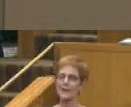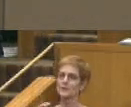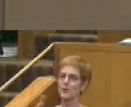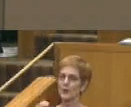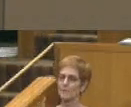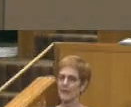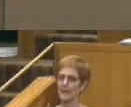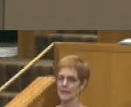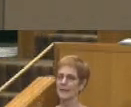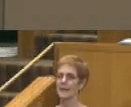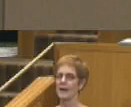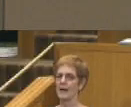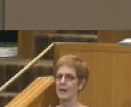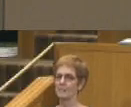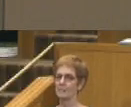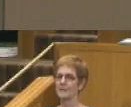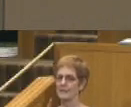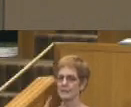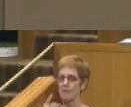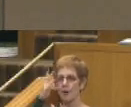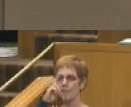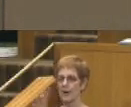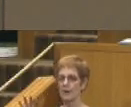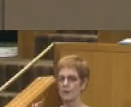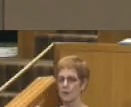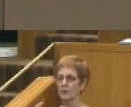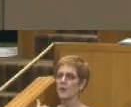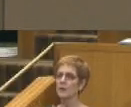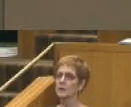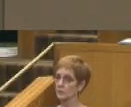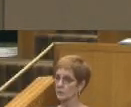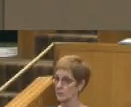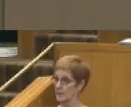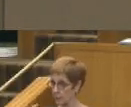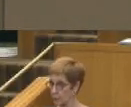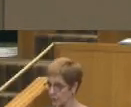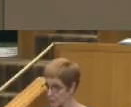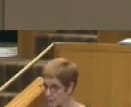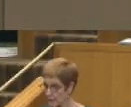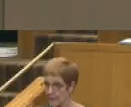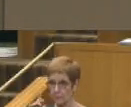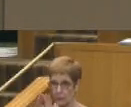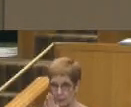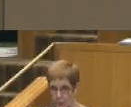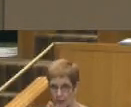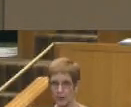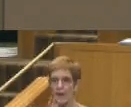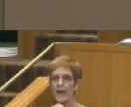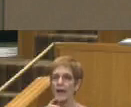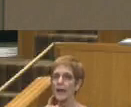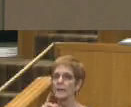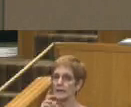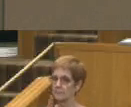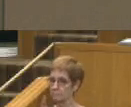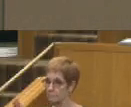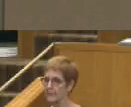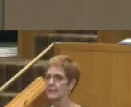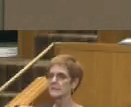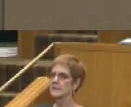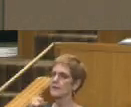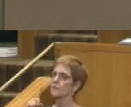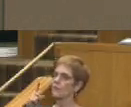1. Marcus Jones, City Manager. Patrick Baker, City Attorney. I want to thank all of the friends and